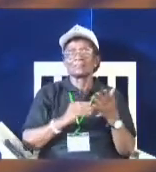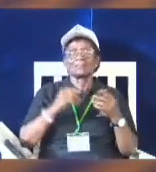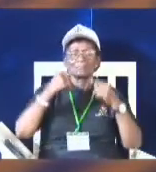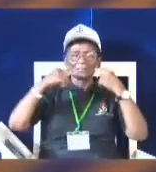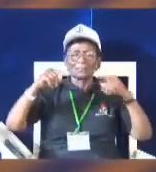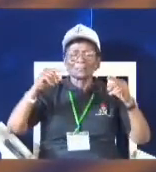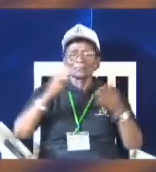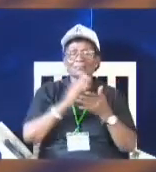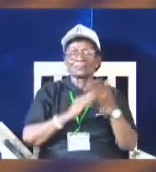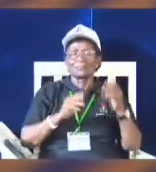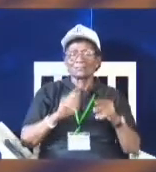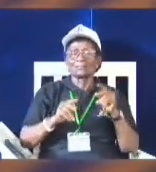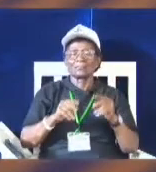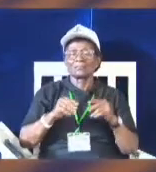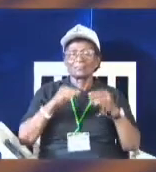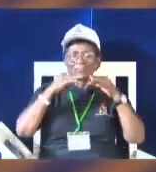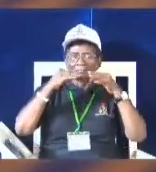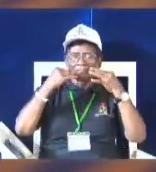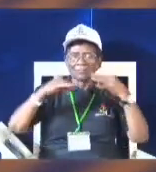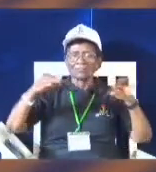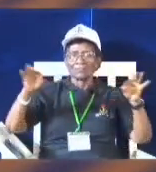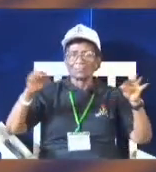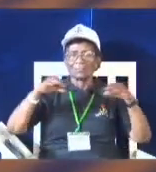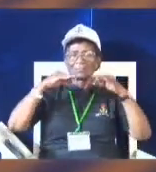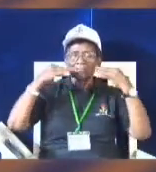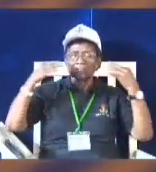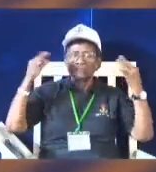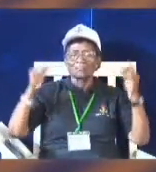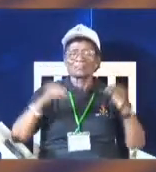are you not being too violent?